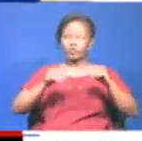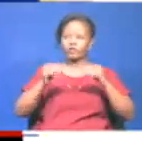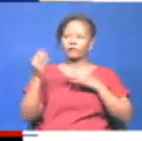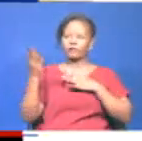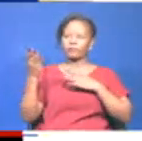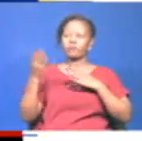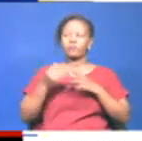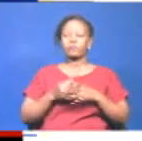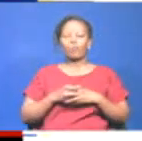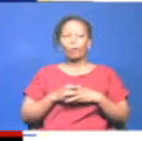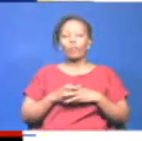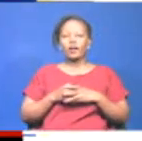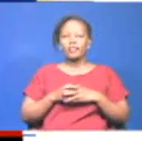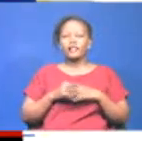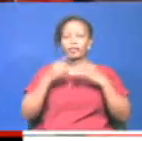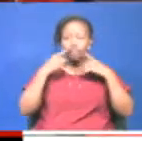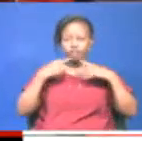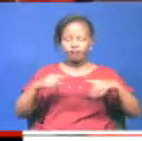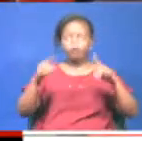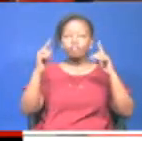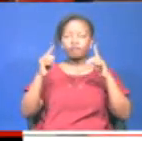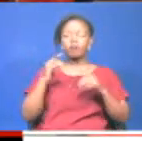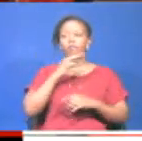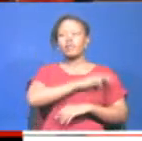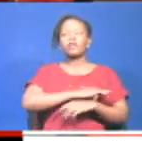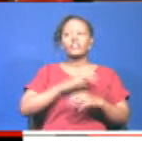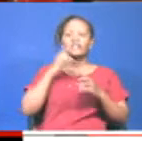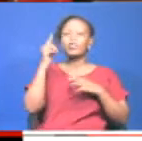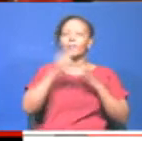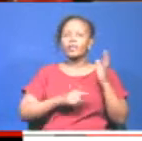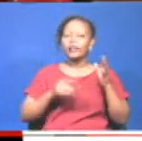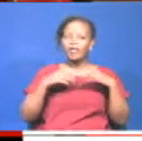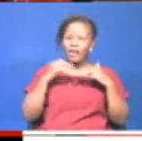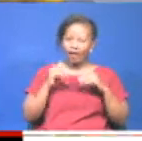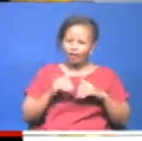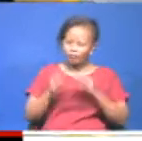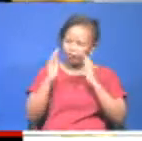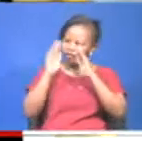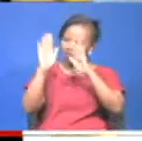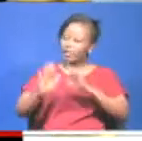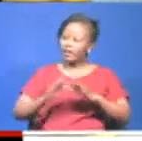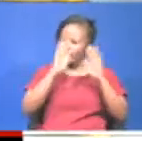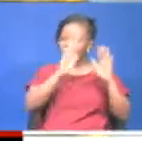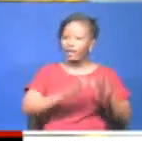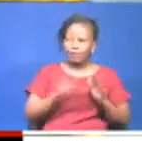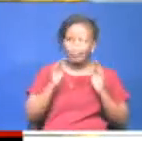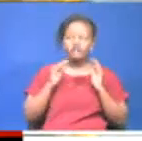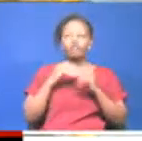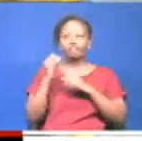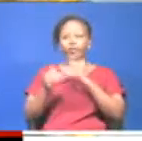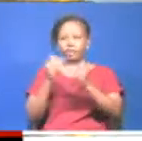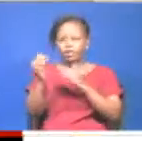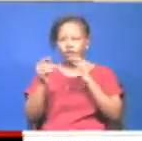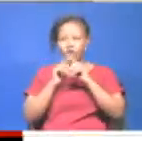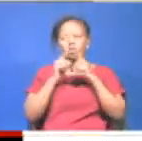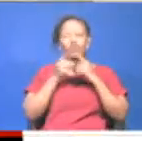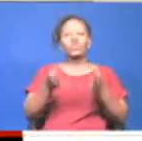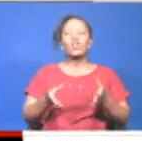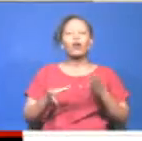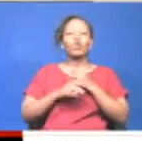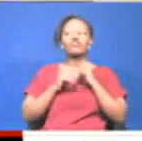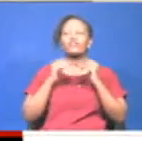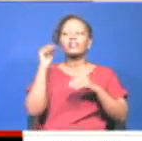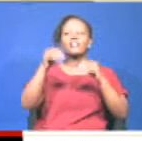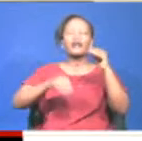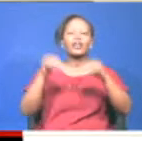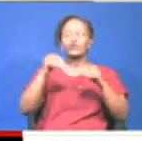press briefing, the mission revealed that it has been following keenly the campaign process and it is confident that the election will be above board. These